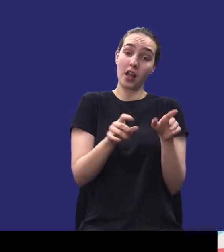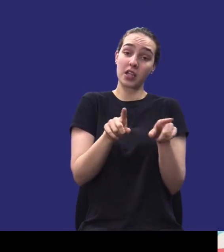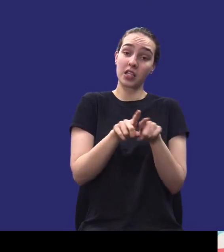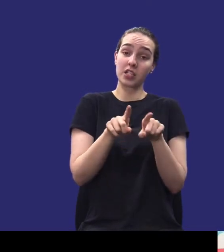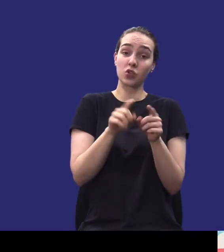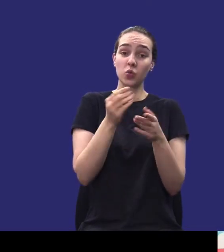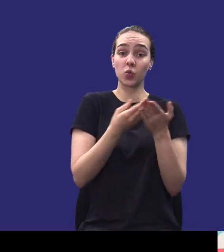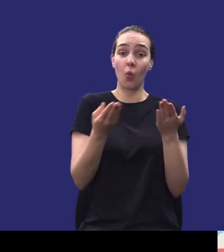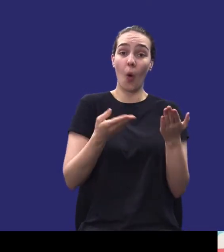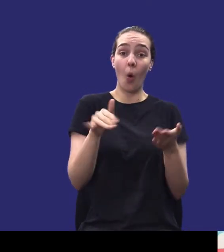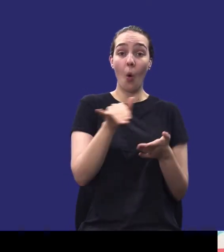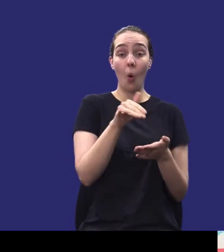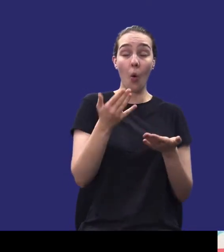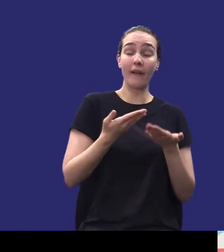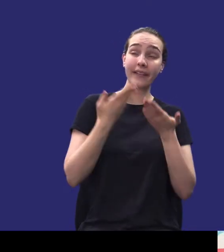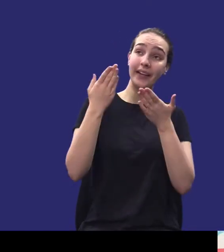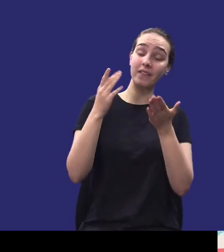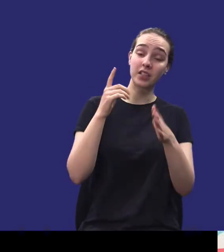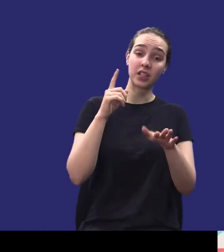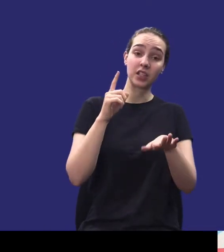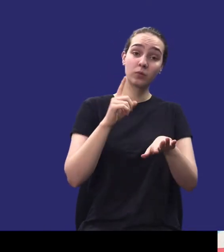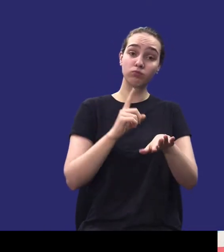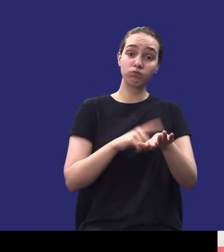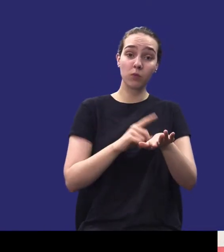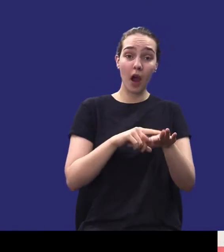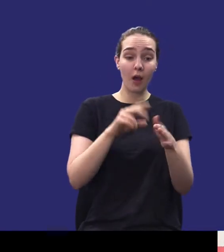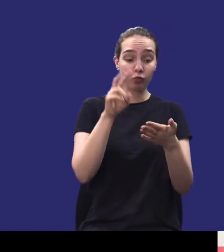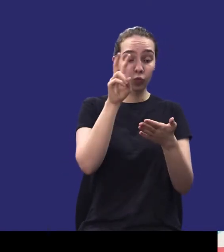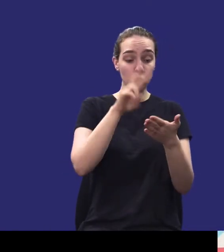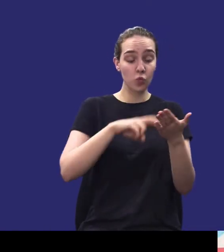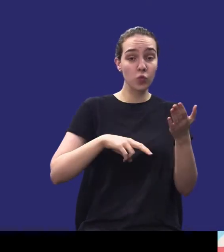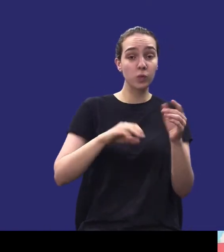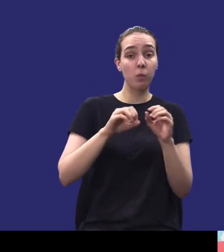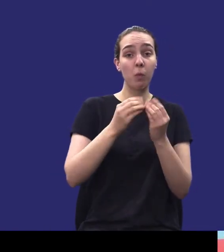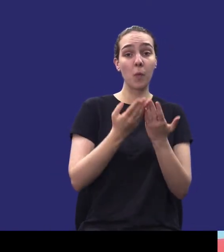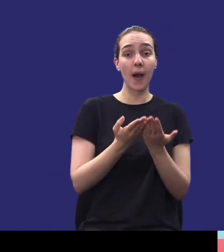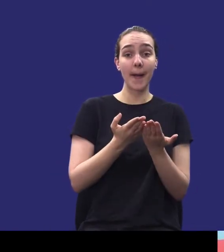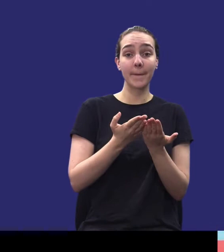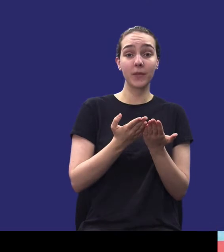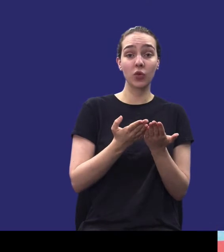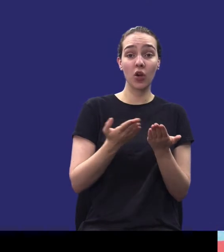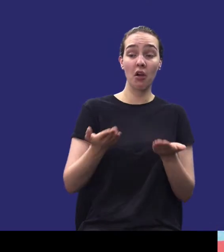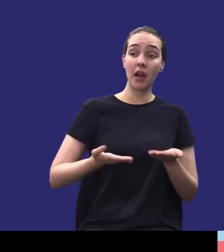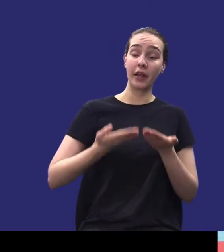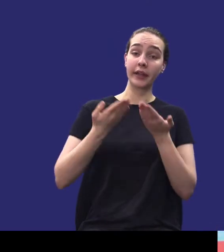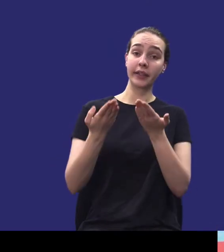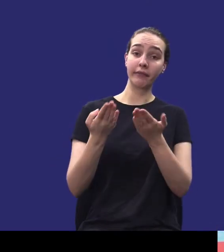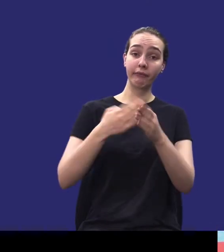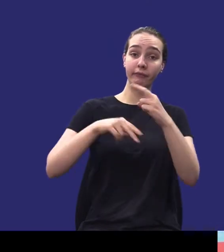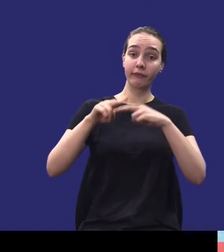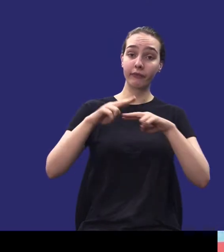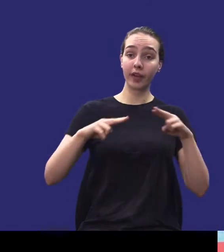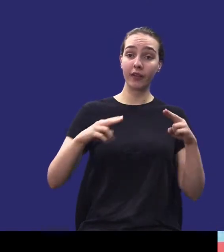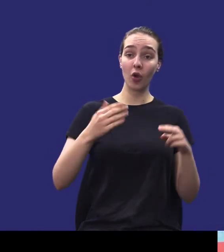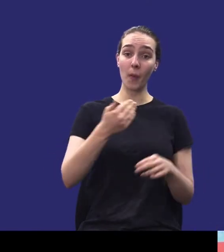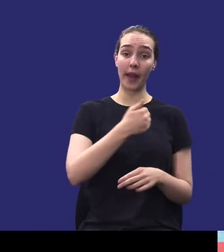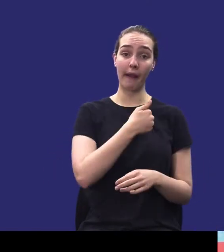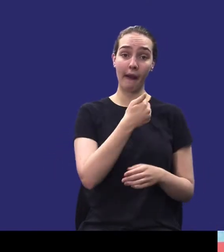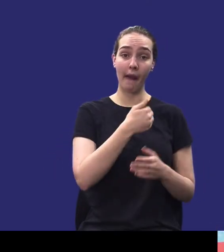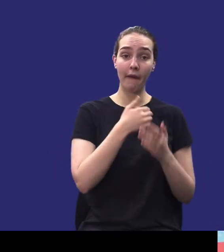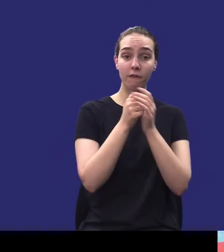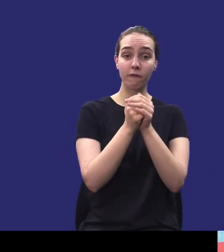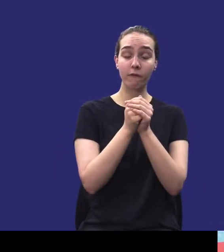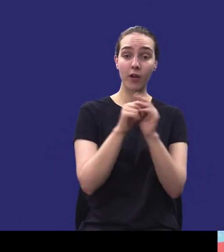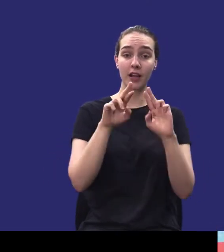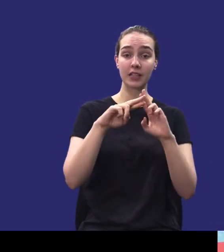or it might be giving some time to read your Bible, or you might give a gift of being kind to your friends and your